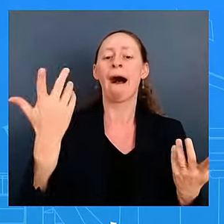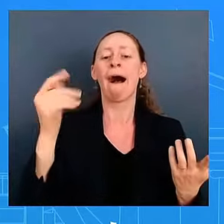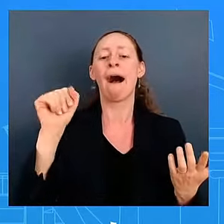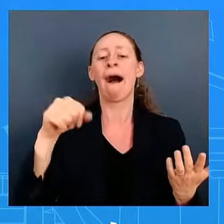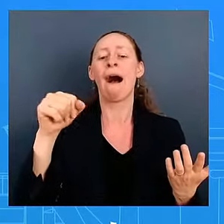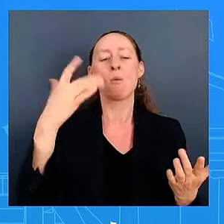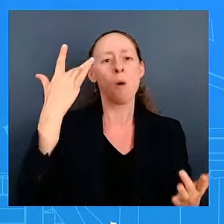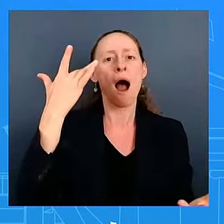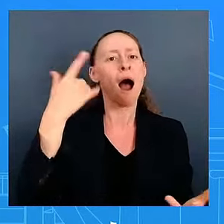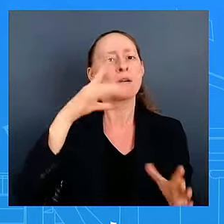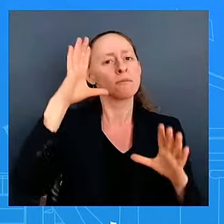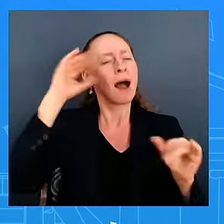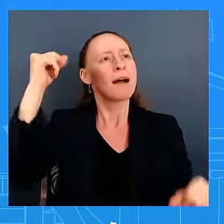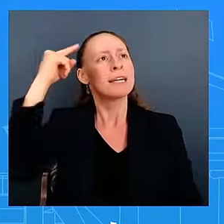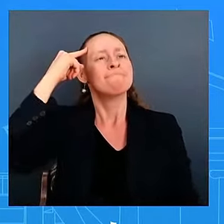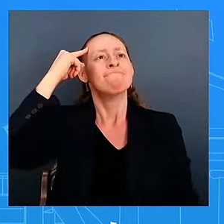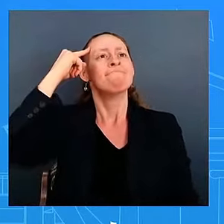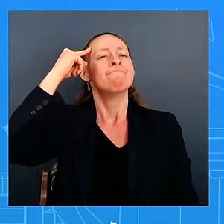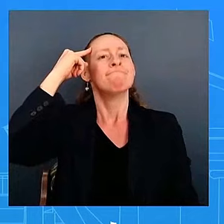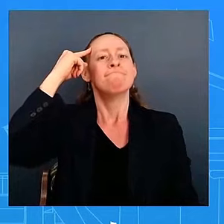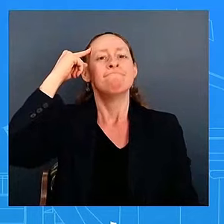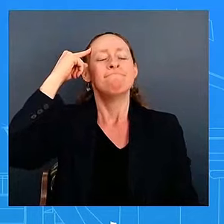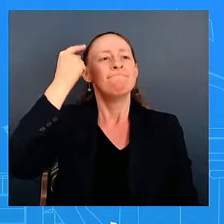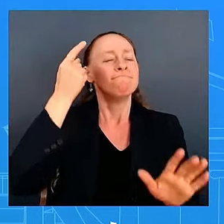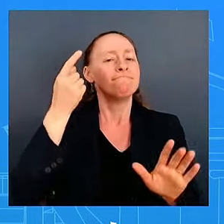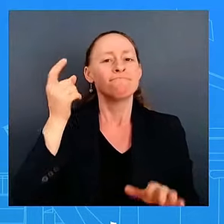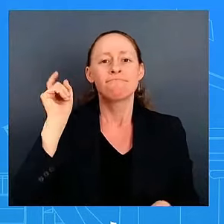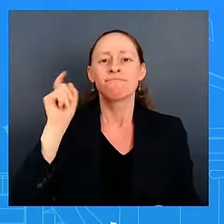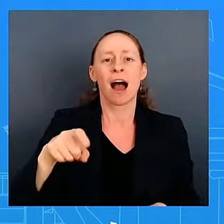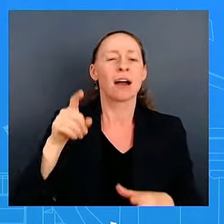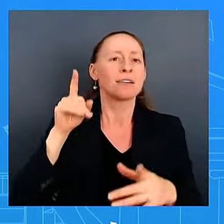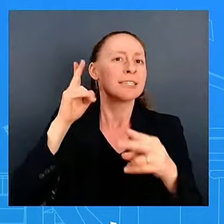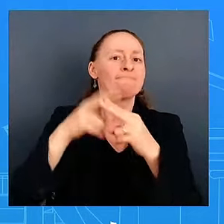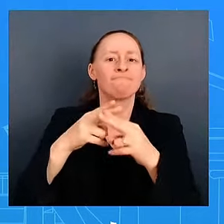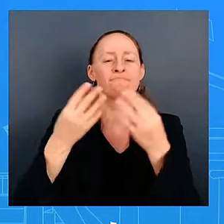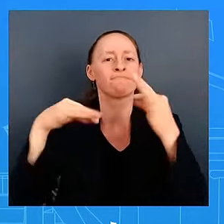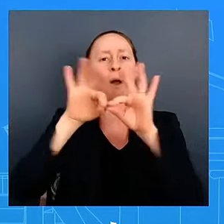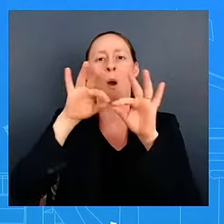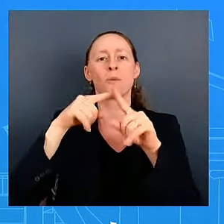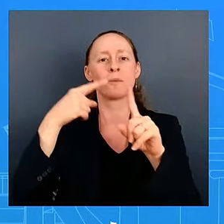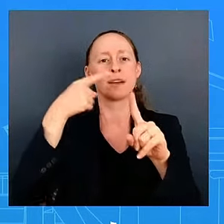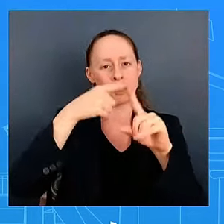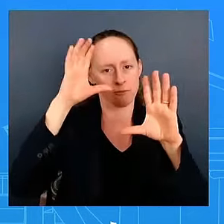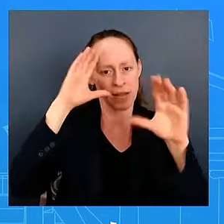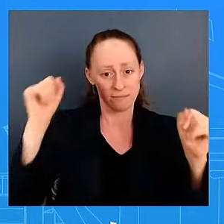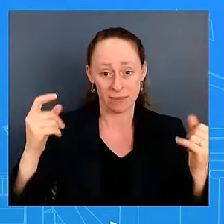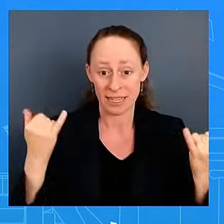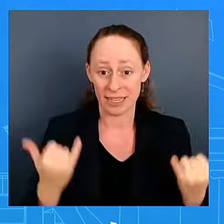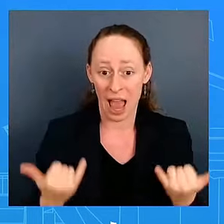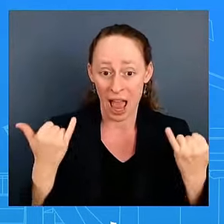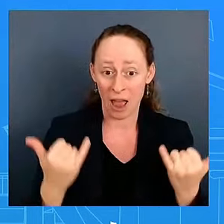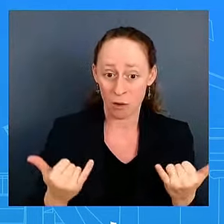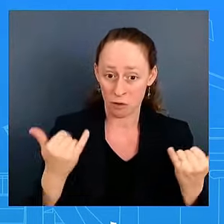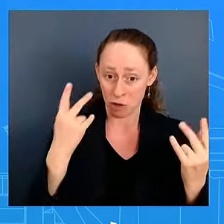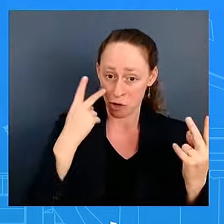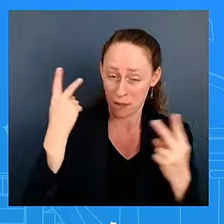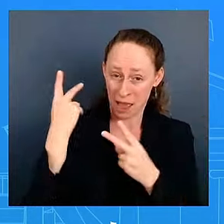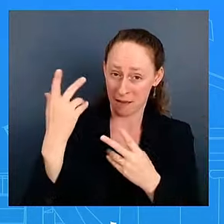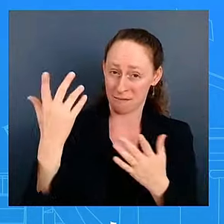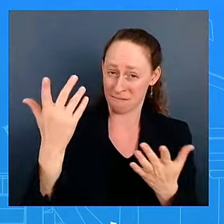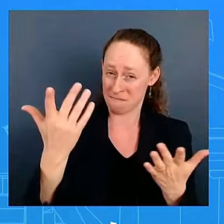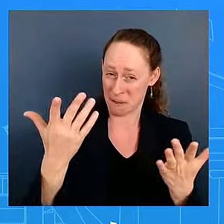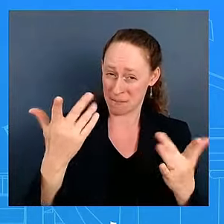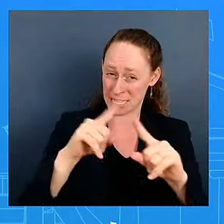not, because honestly, I spoke to the president right before coming out that day, and that is what the president told me. It's not something